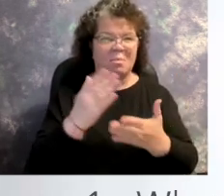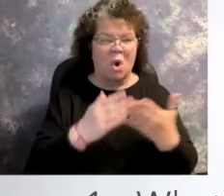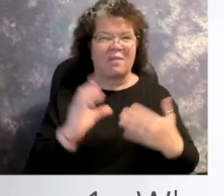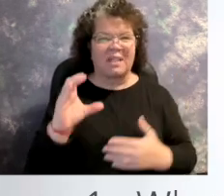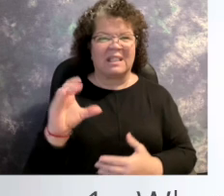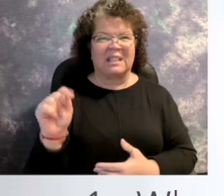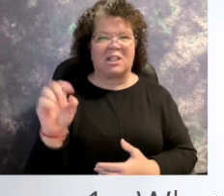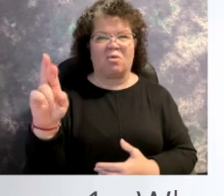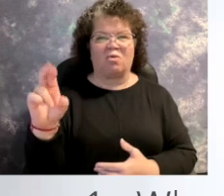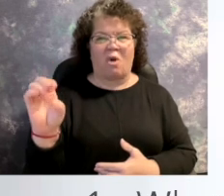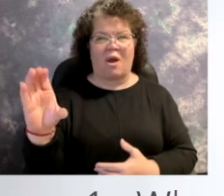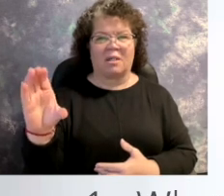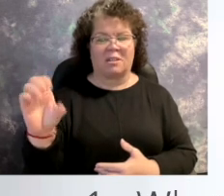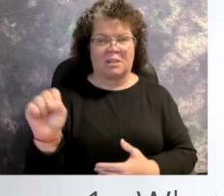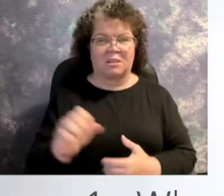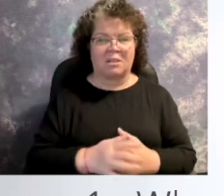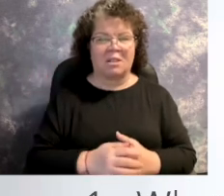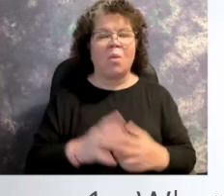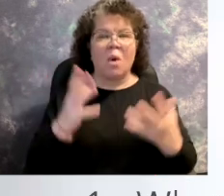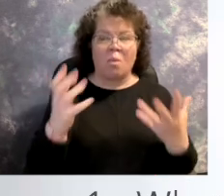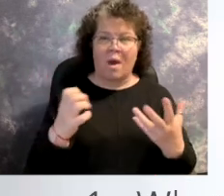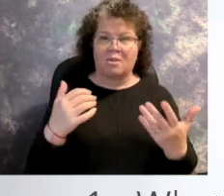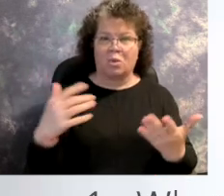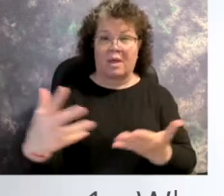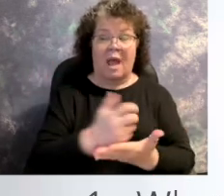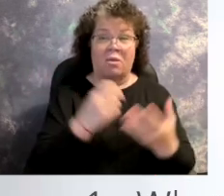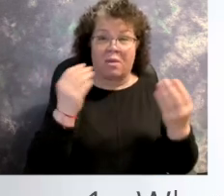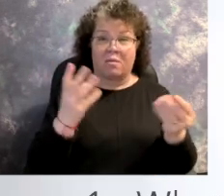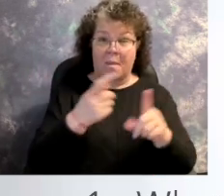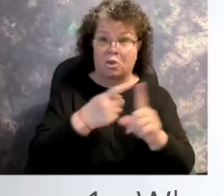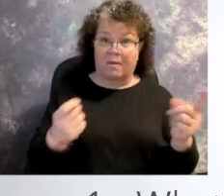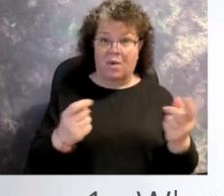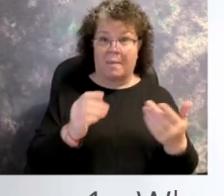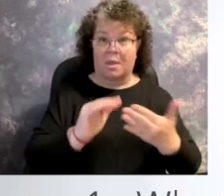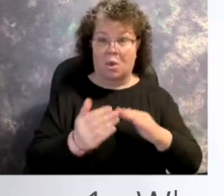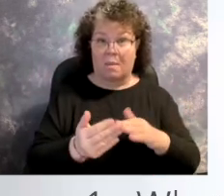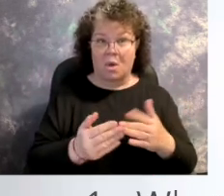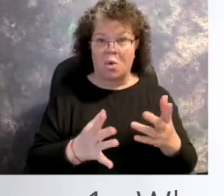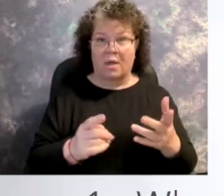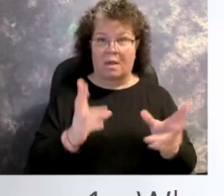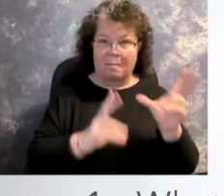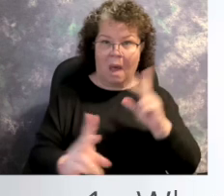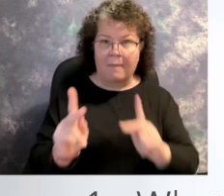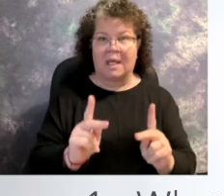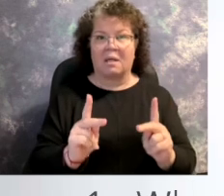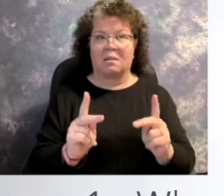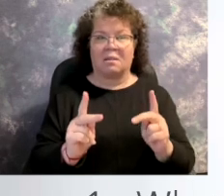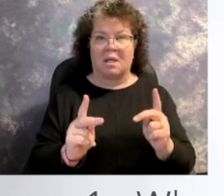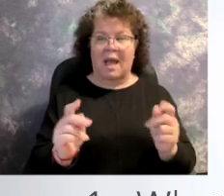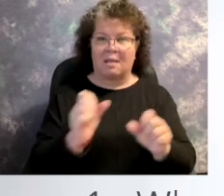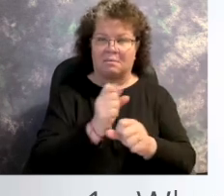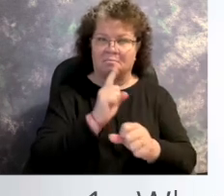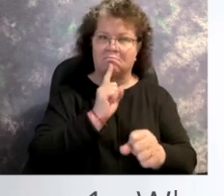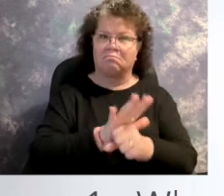mentioned. We want to be able to take all this information back that we get from our communities and our public, and we want to make sure that we can put you